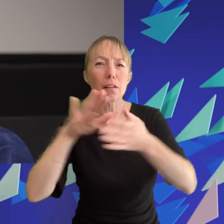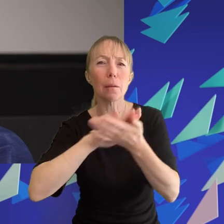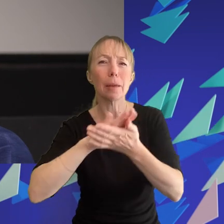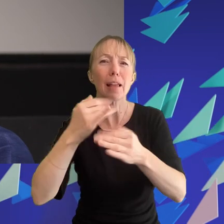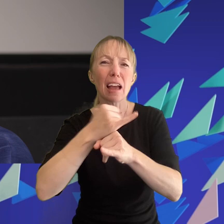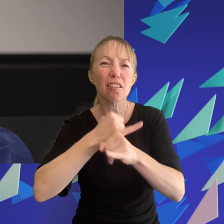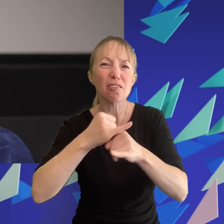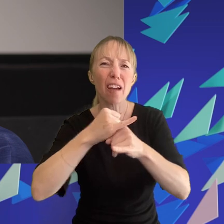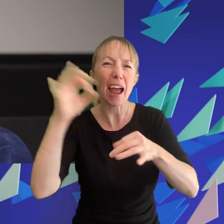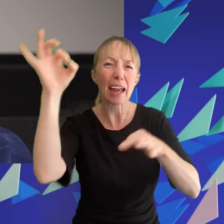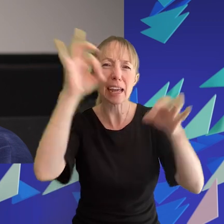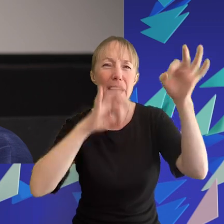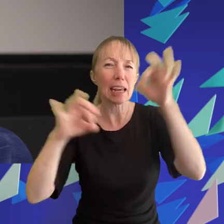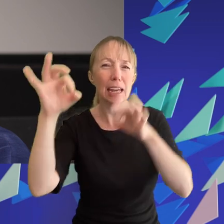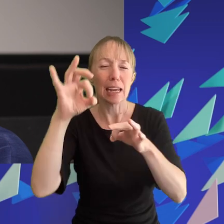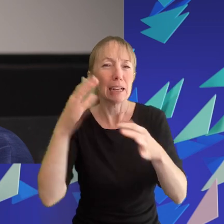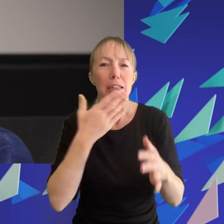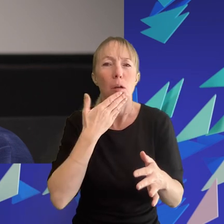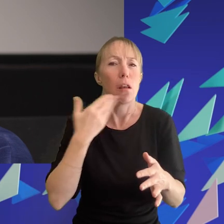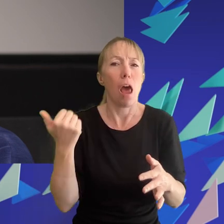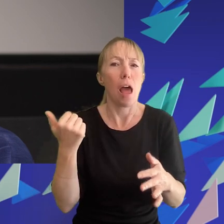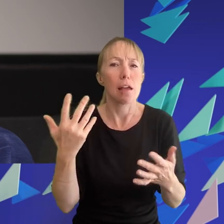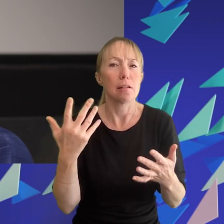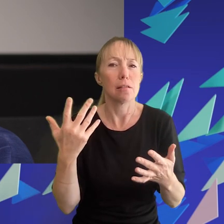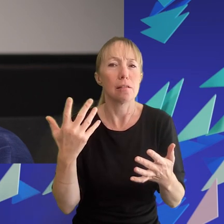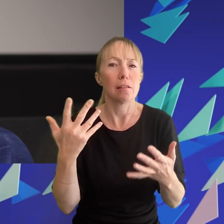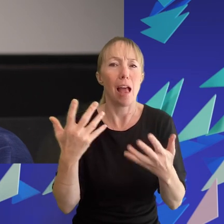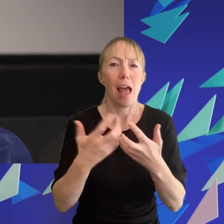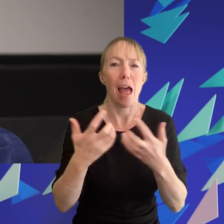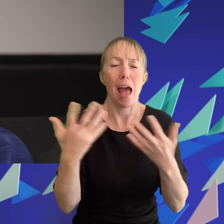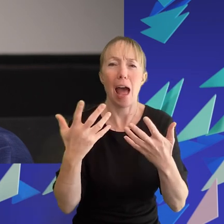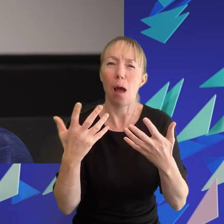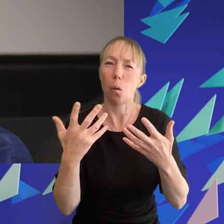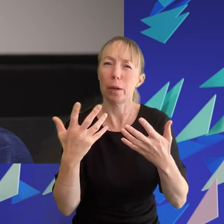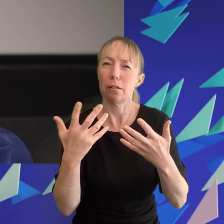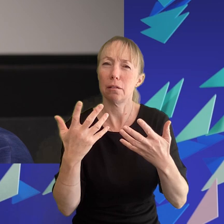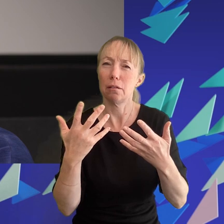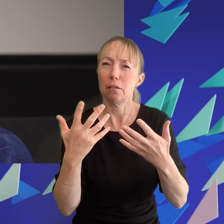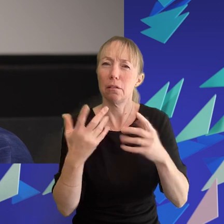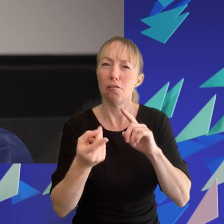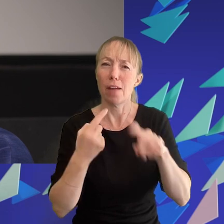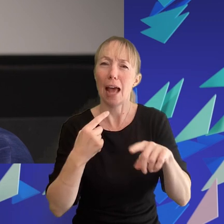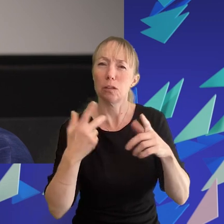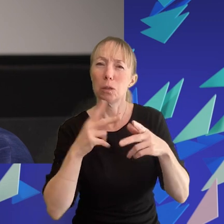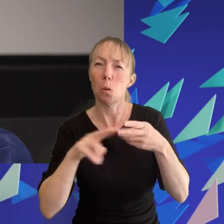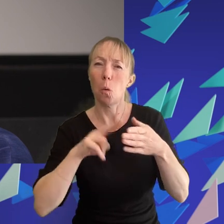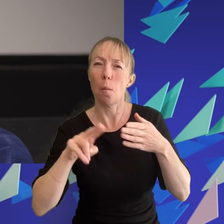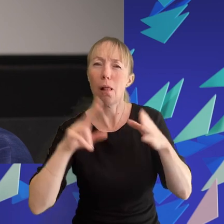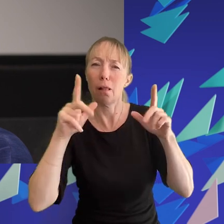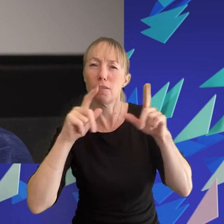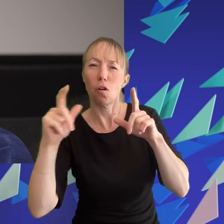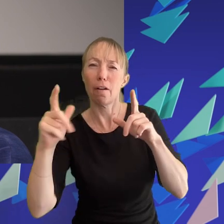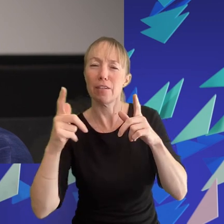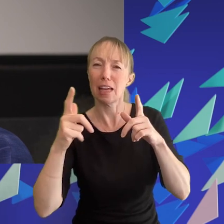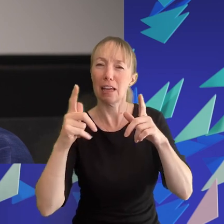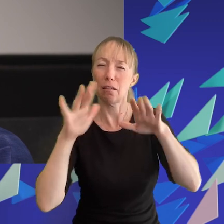grayish particles that is not very nice. In a way, it behaves with a normal photography. There's always like a milky